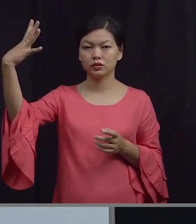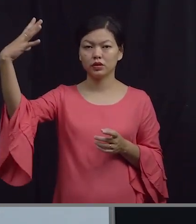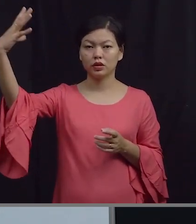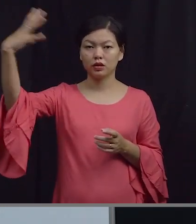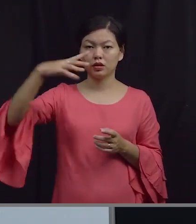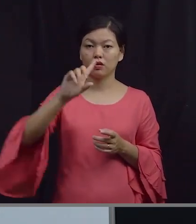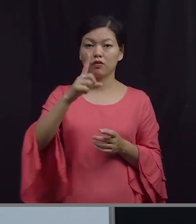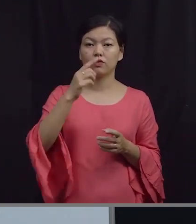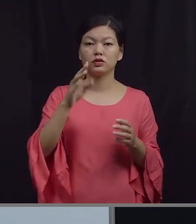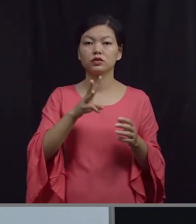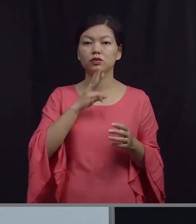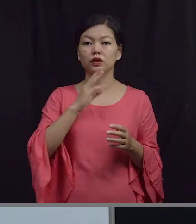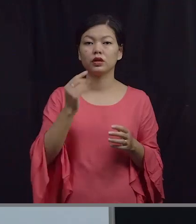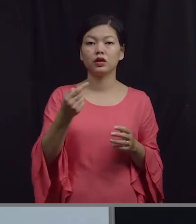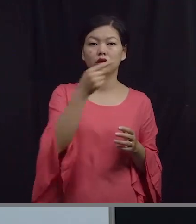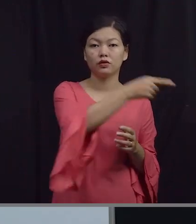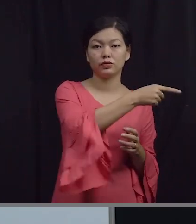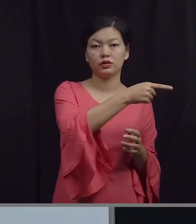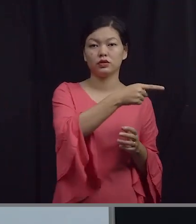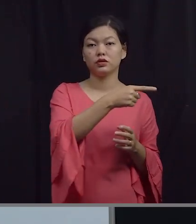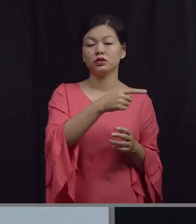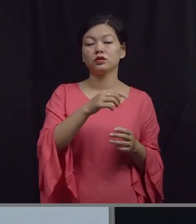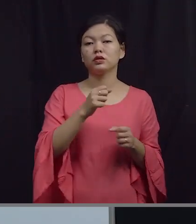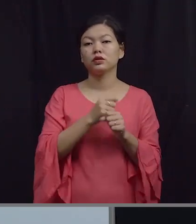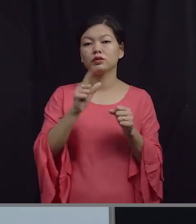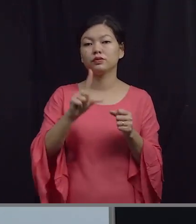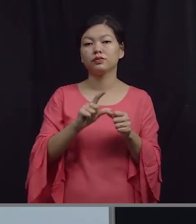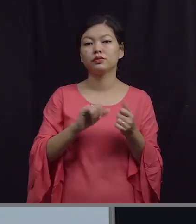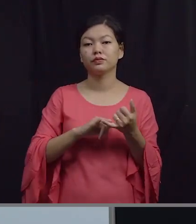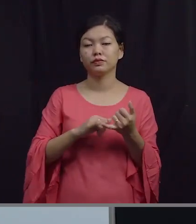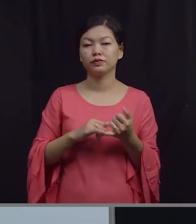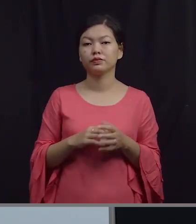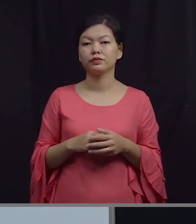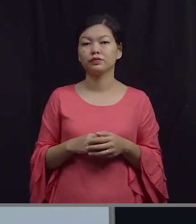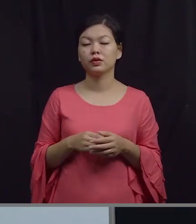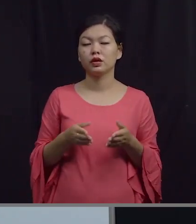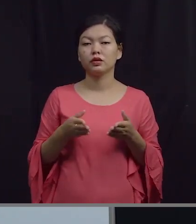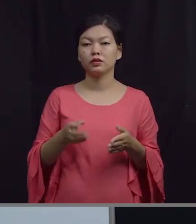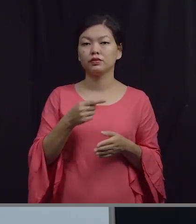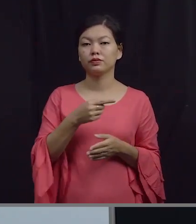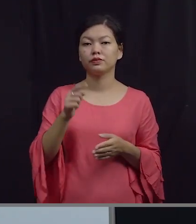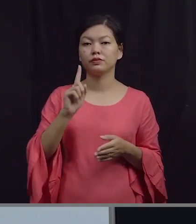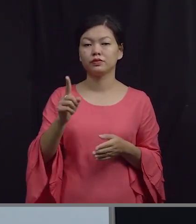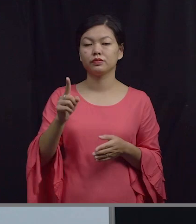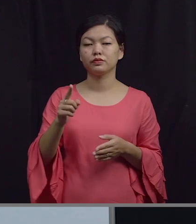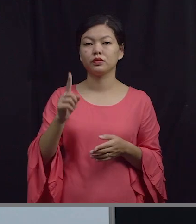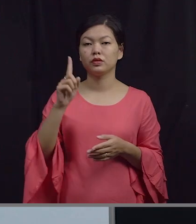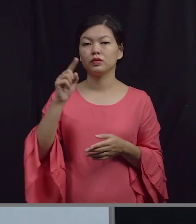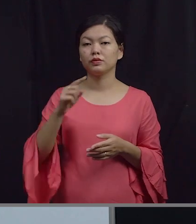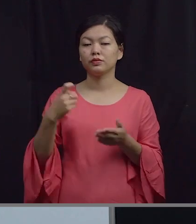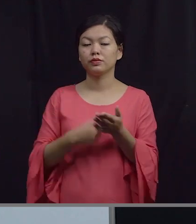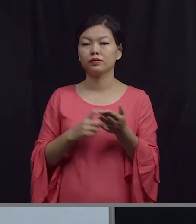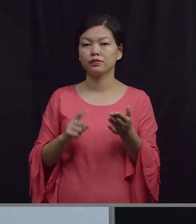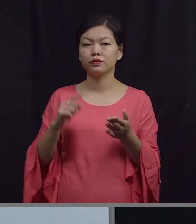from water to glass. Okay, minus 1. So this is again 1 by R1 minus 1